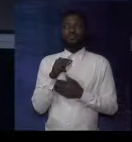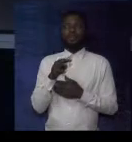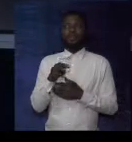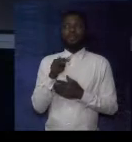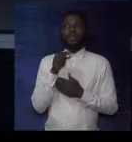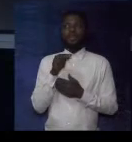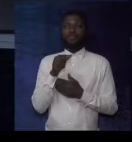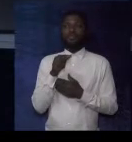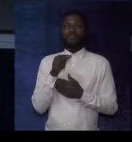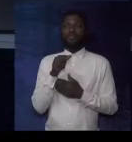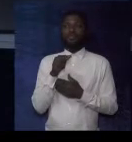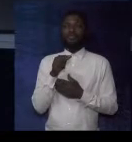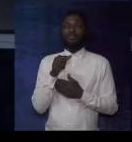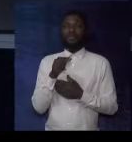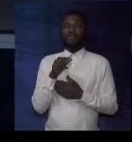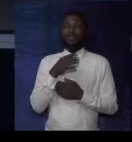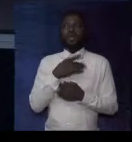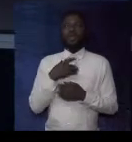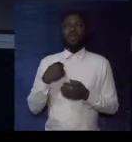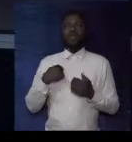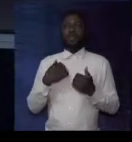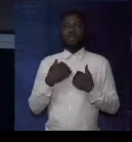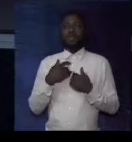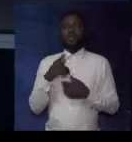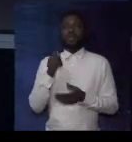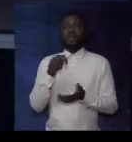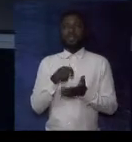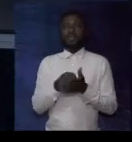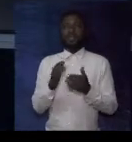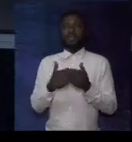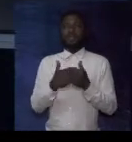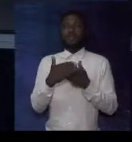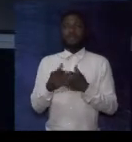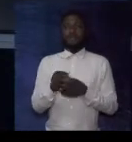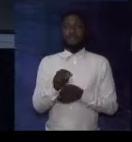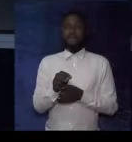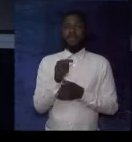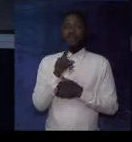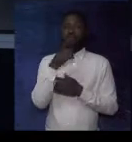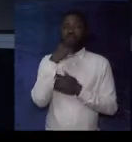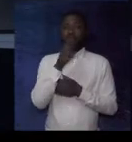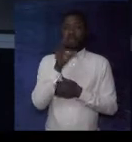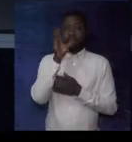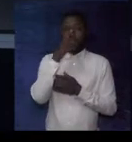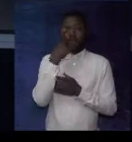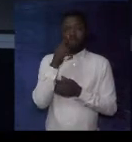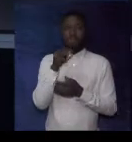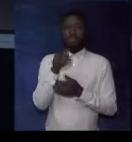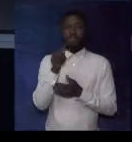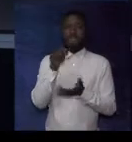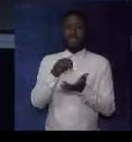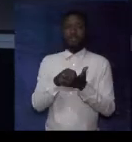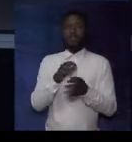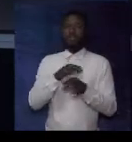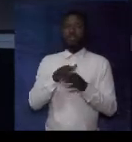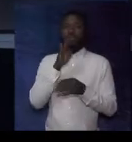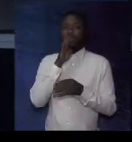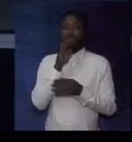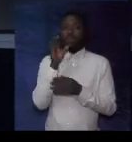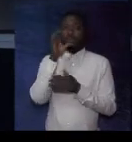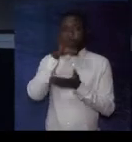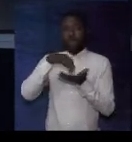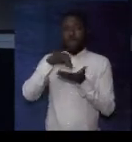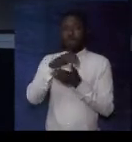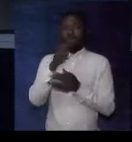We have the million. Then we have the thousand. Of course, after million, you must look for thousand. Don't be confused by